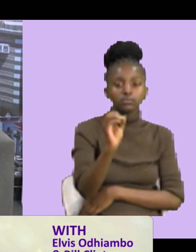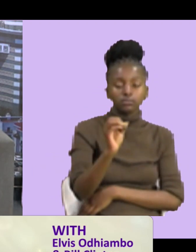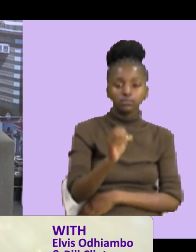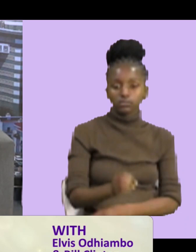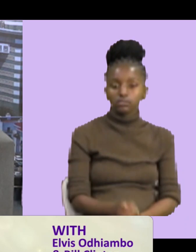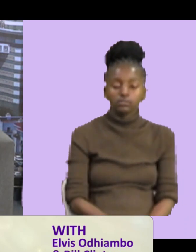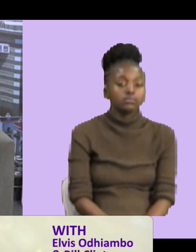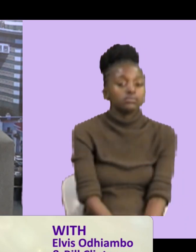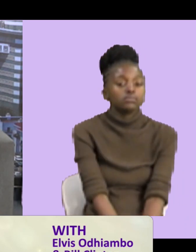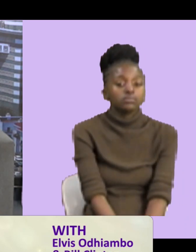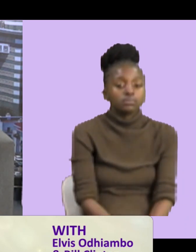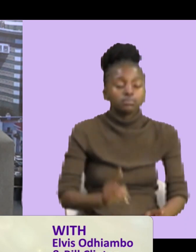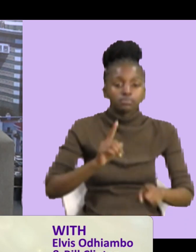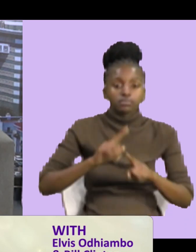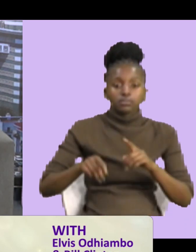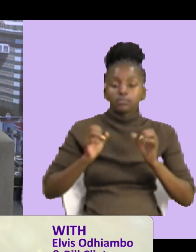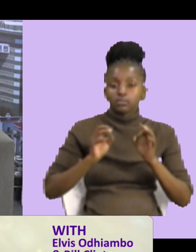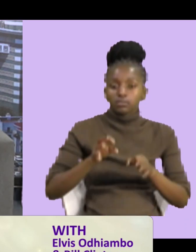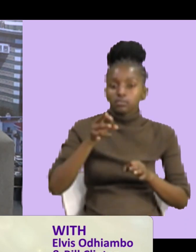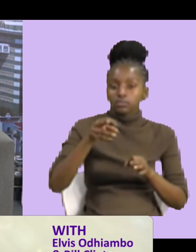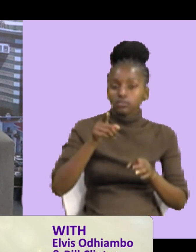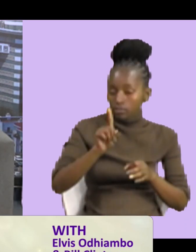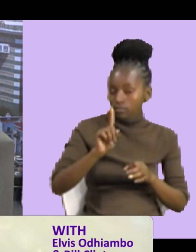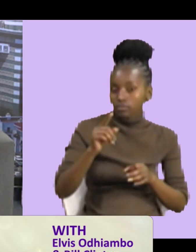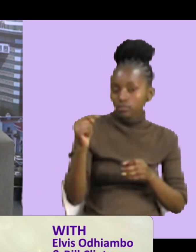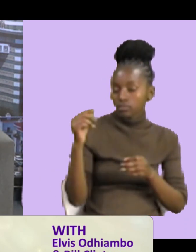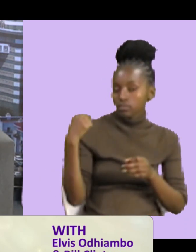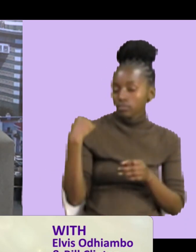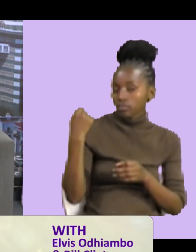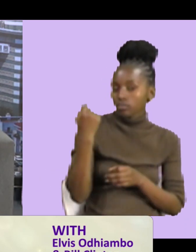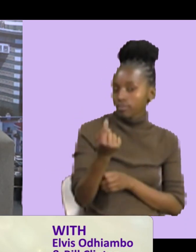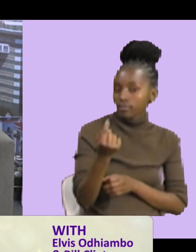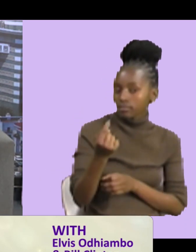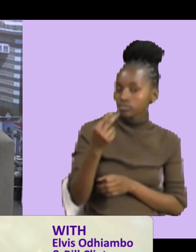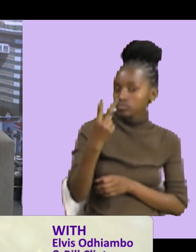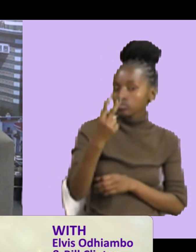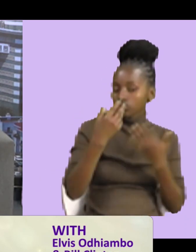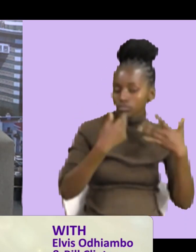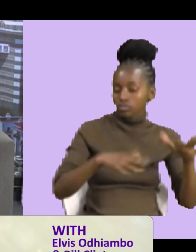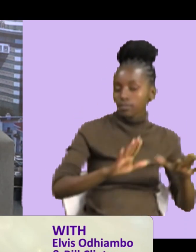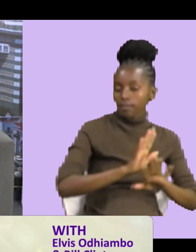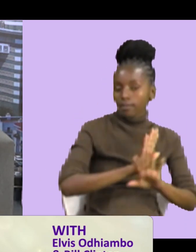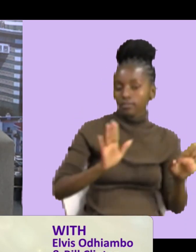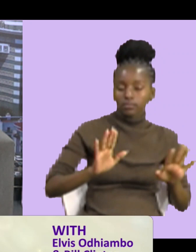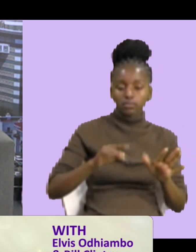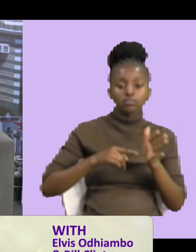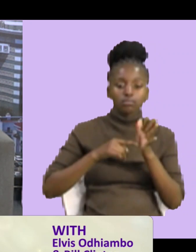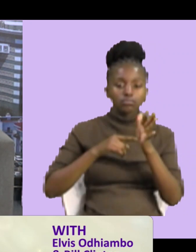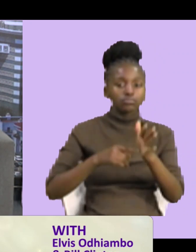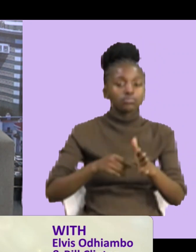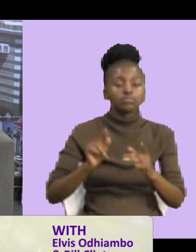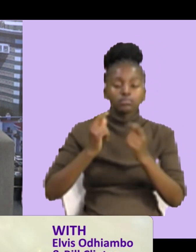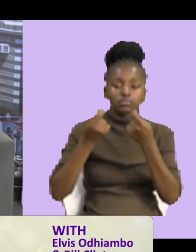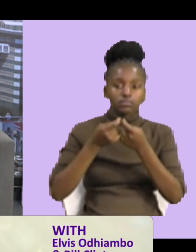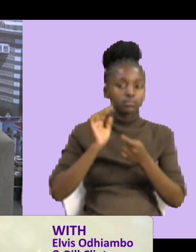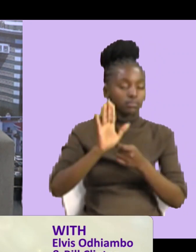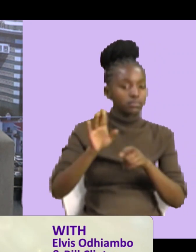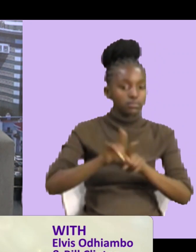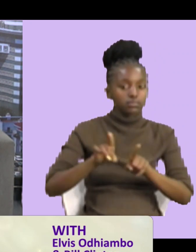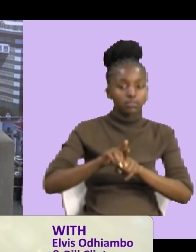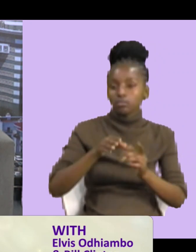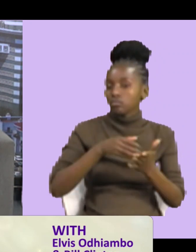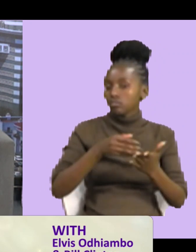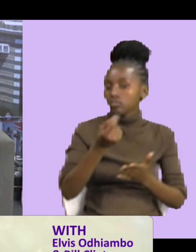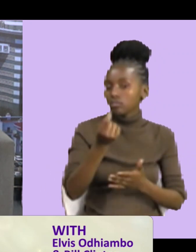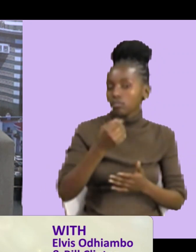you are at number 2 so far, you're number 1 so far with 2 losses, it goes to show that there's a little bit of that vulnerability as